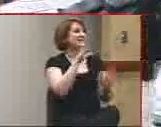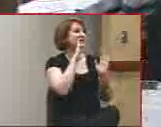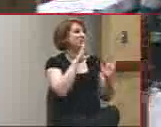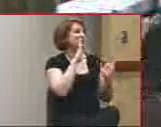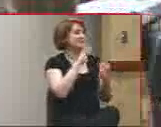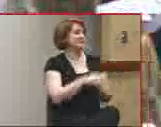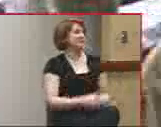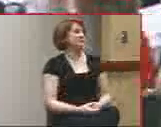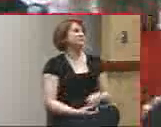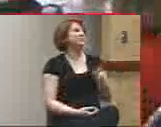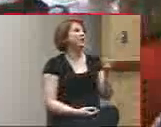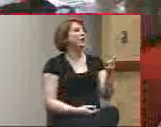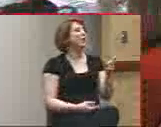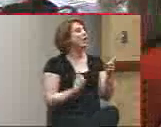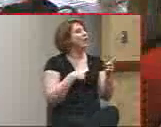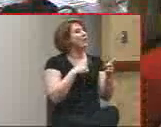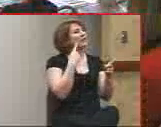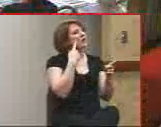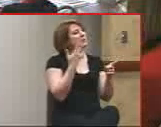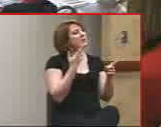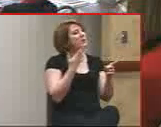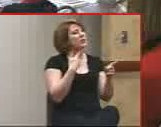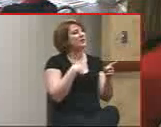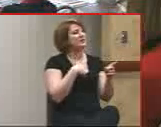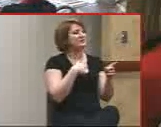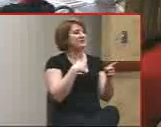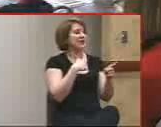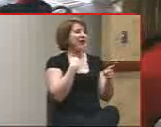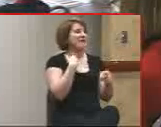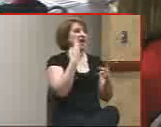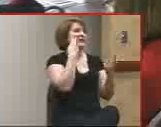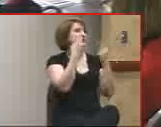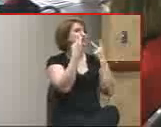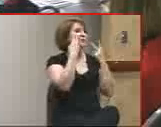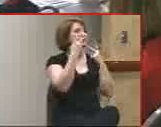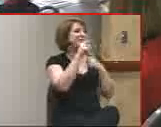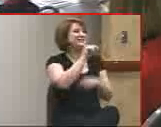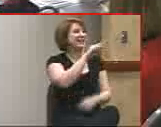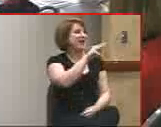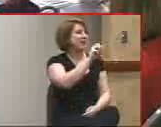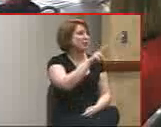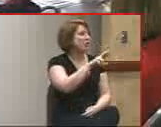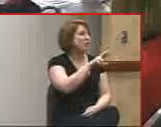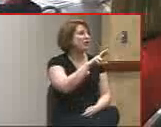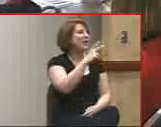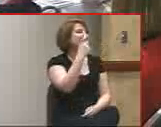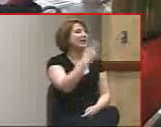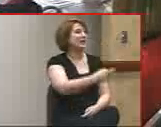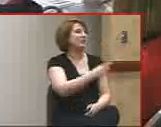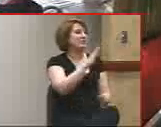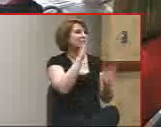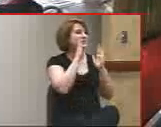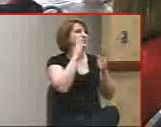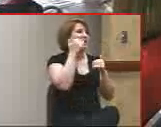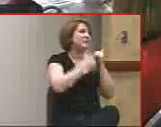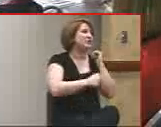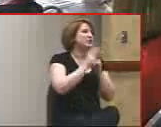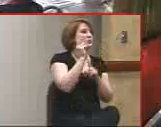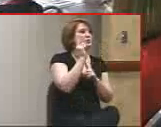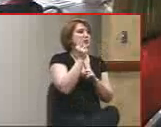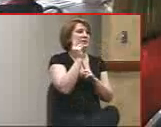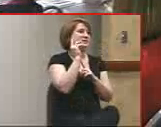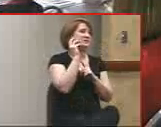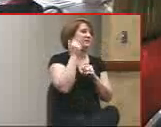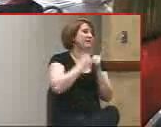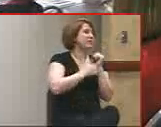Okay. We thought maybe we could set a visual timer or something and then just give her the attention every 2 minutes or